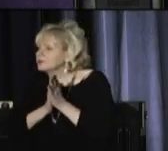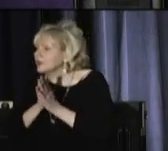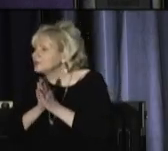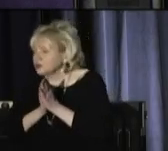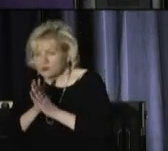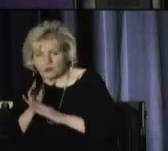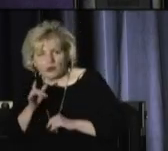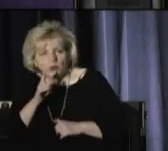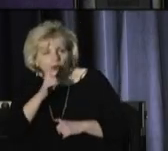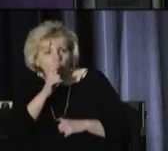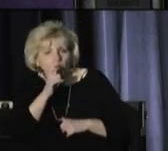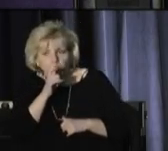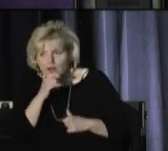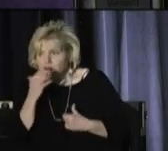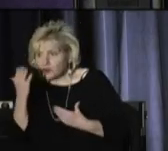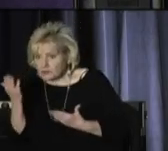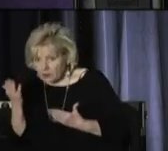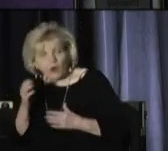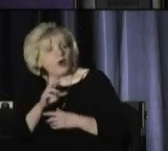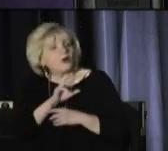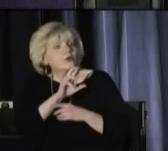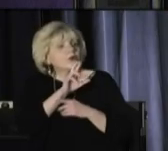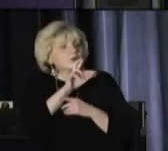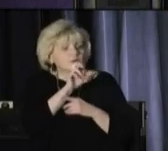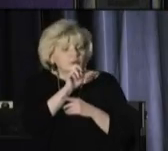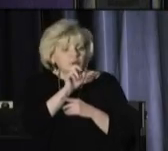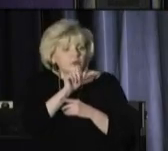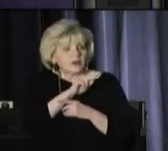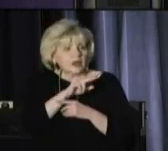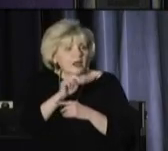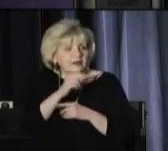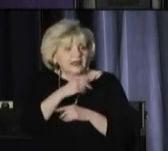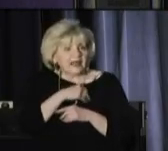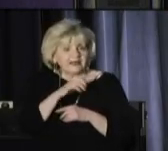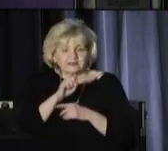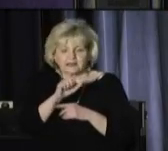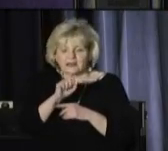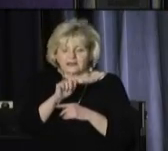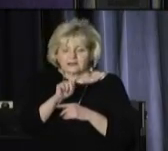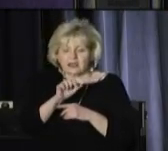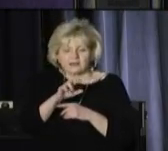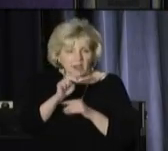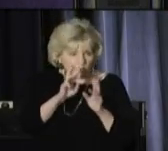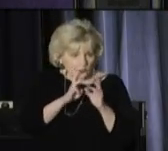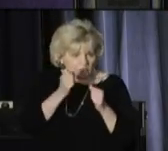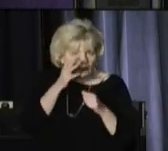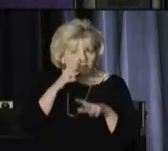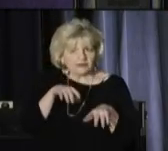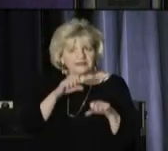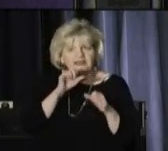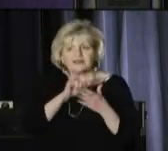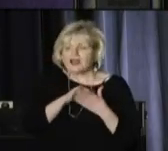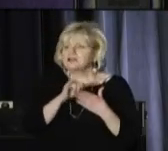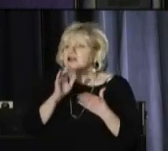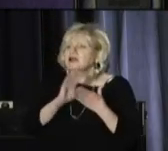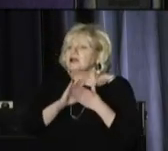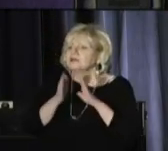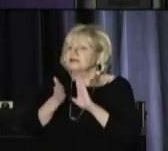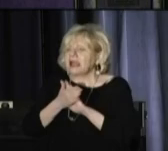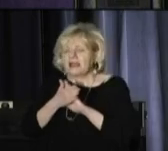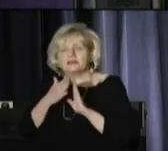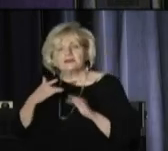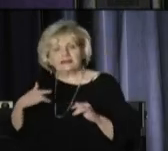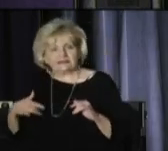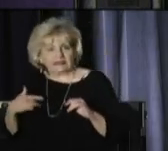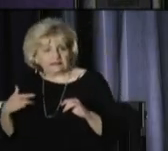who's offering, you know, oh, so Rion is offering a satire writing workshop. I'm going to take that and I'm going to try that. So it became this sense of play